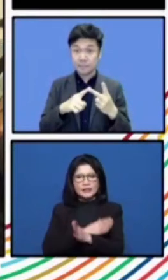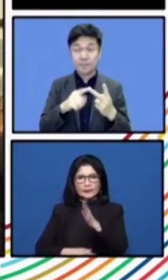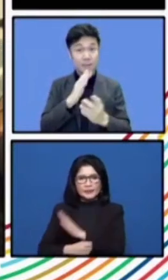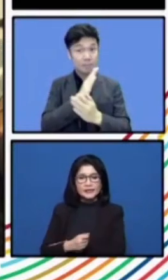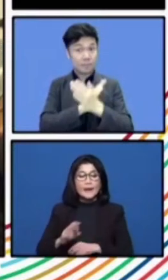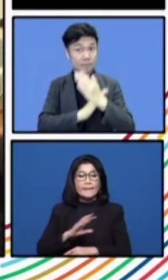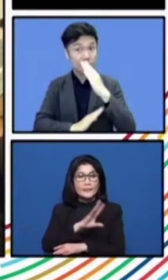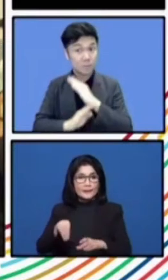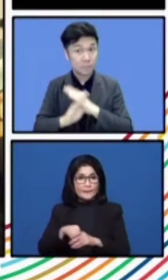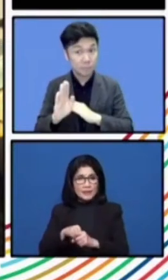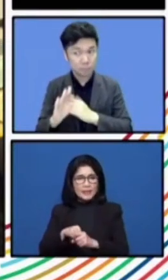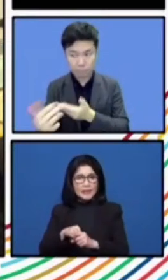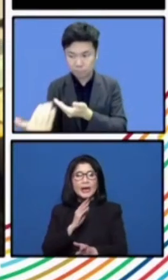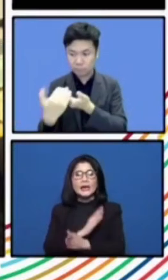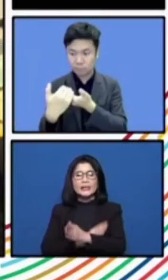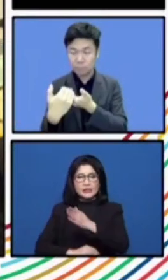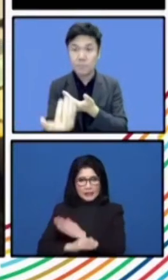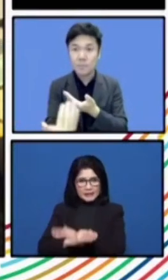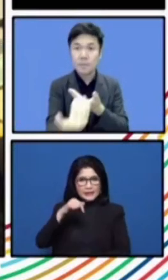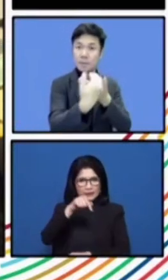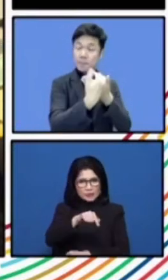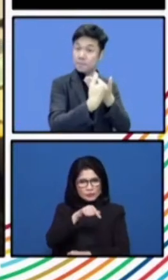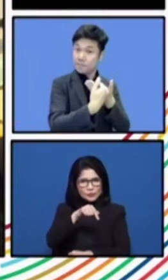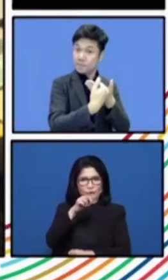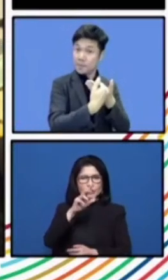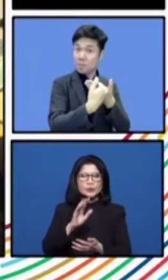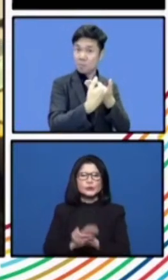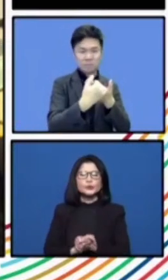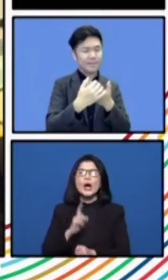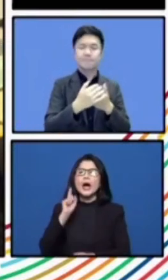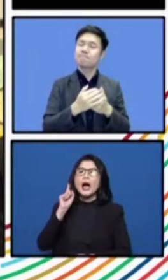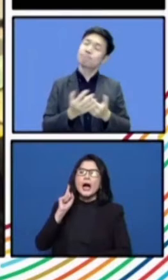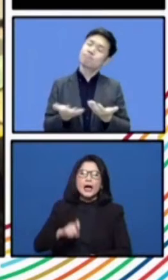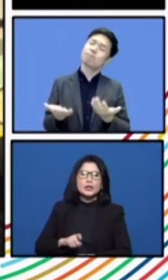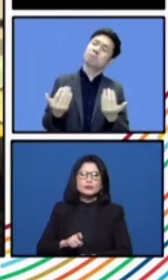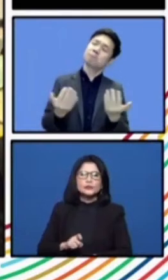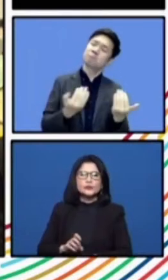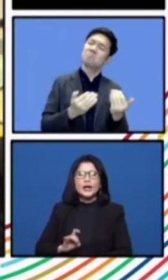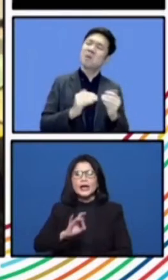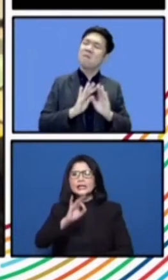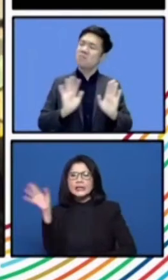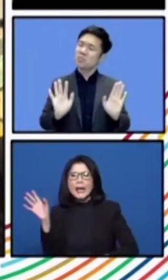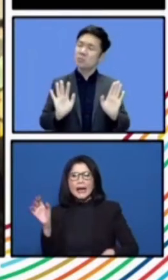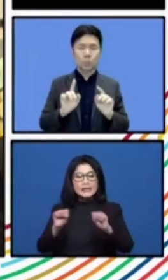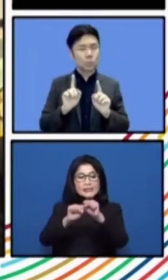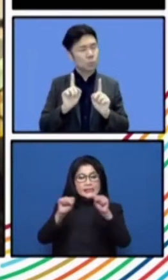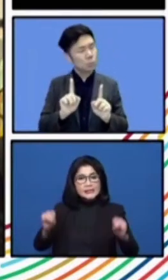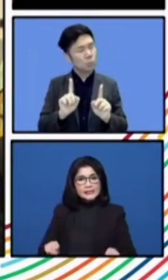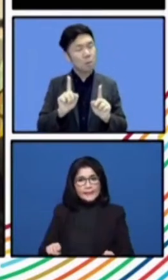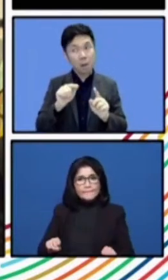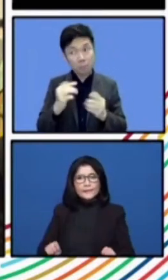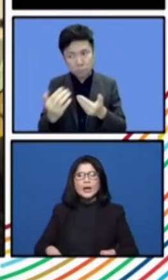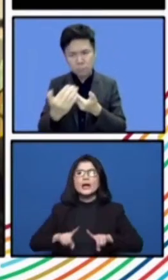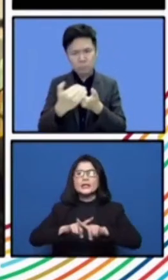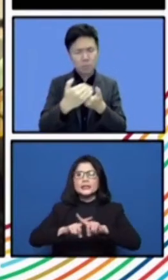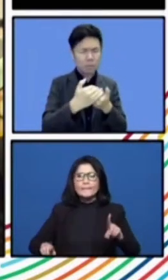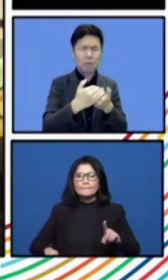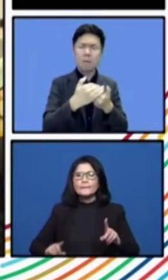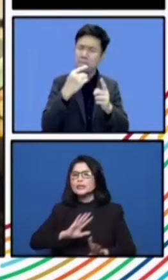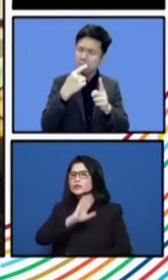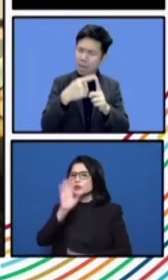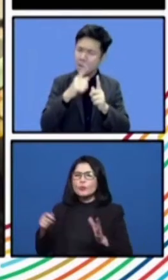should be on not just in the system but rather each and everyone should value them it is only then